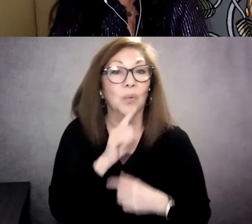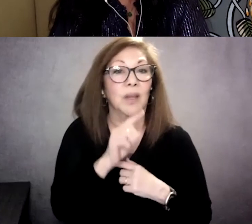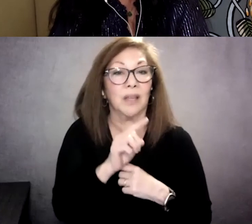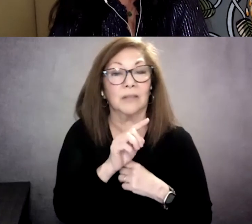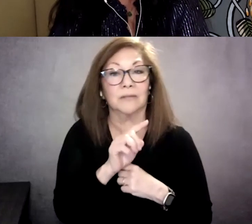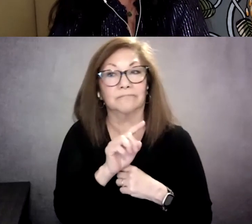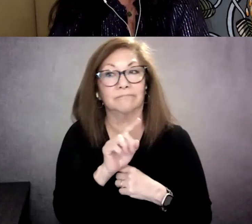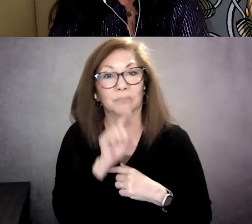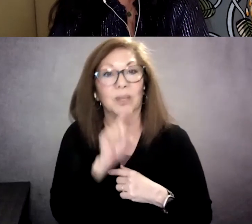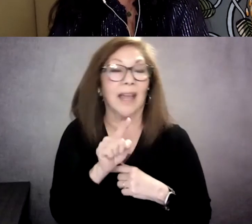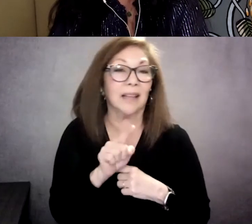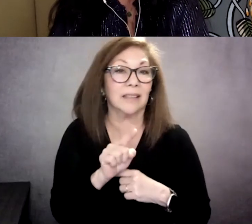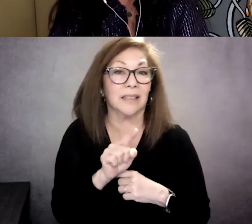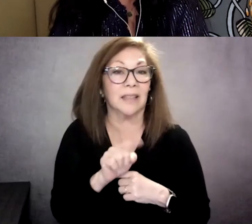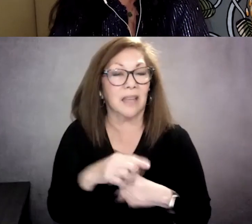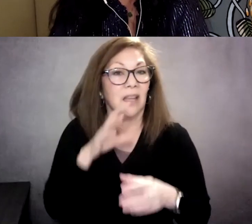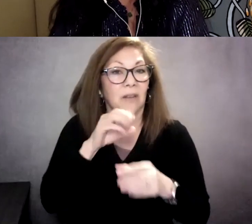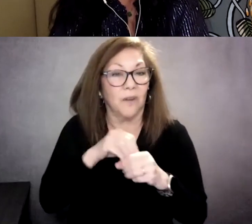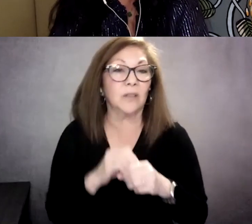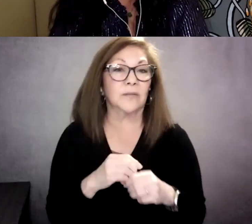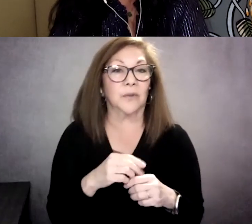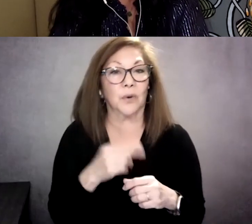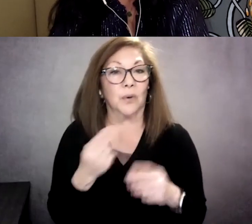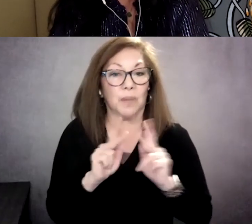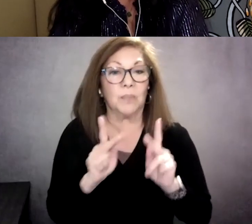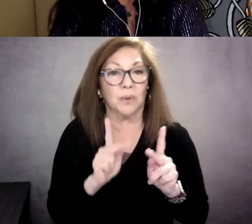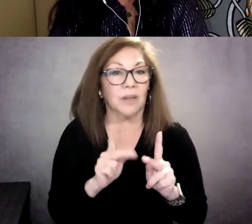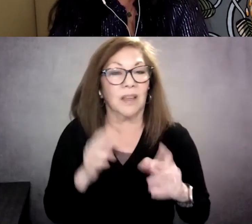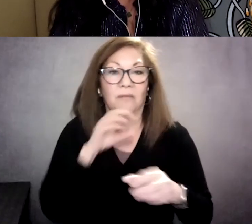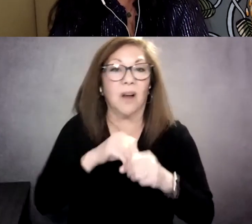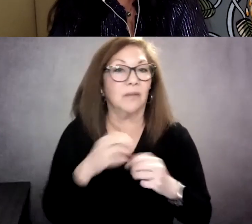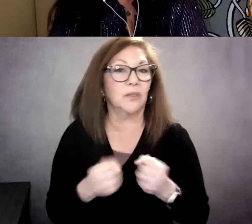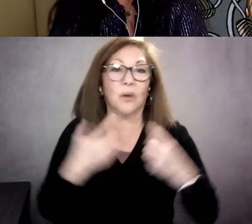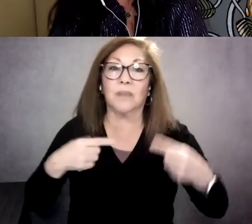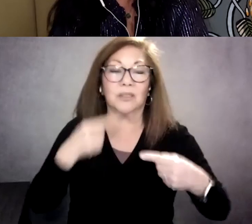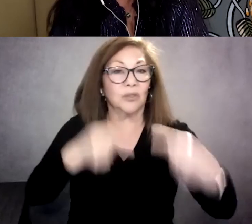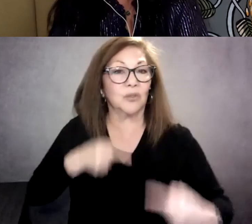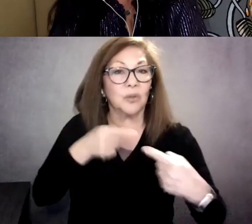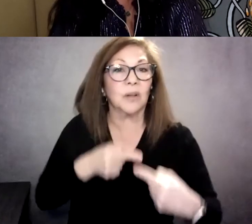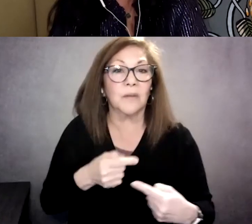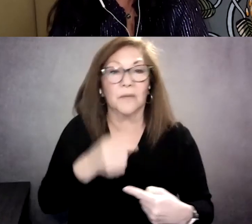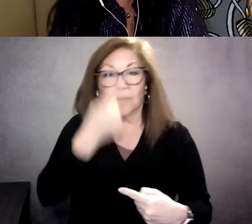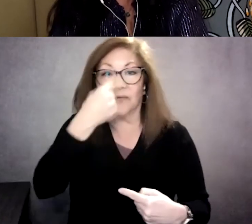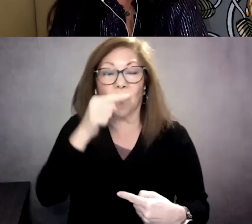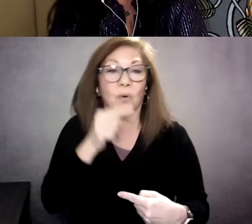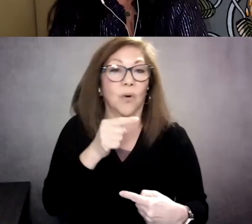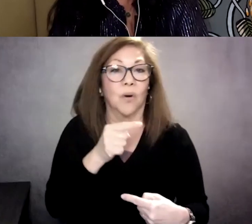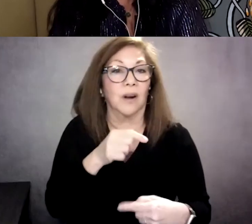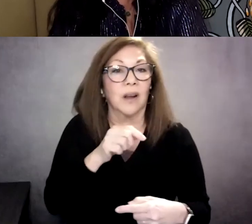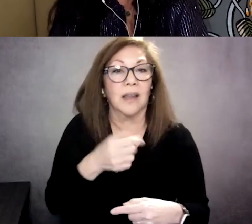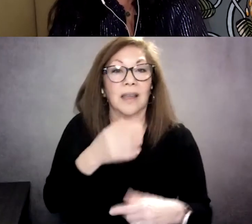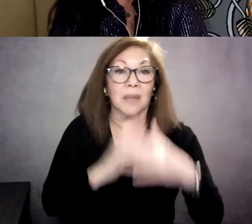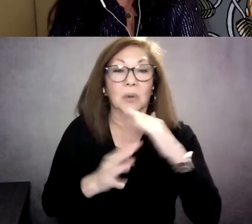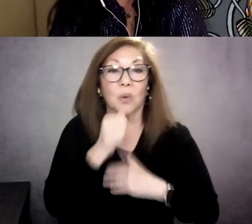consumers involved so much struggle in terms of the labor of immigrant women in particular, like the ones I